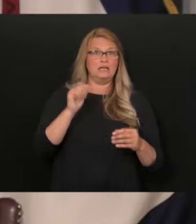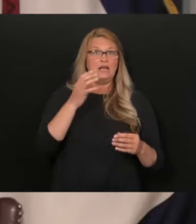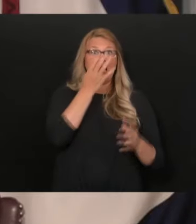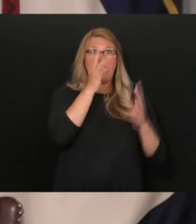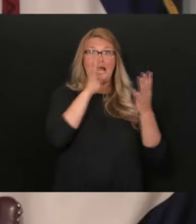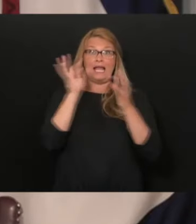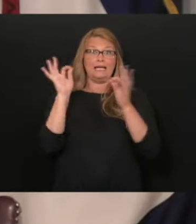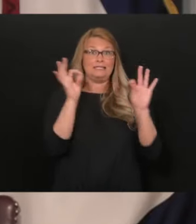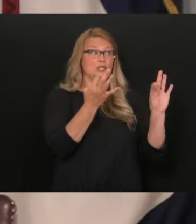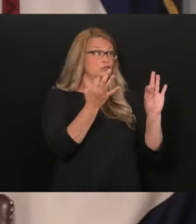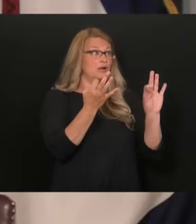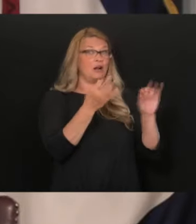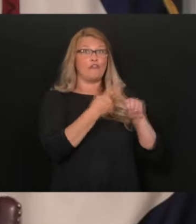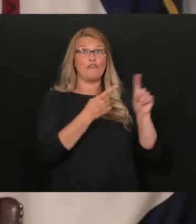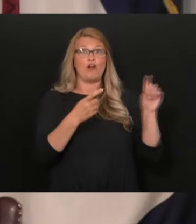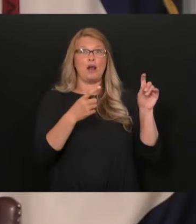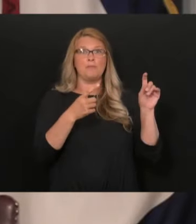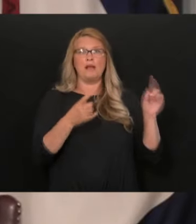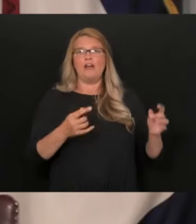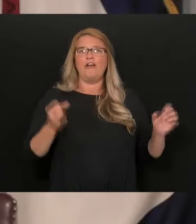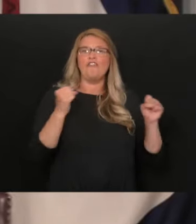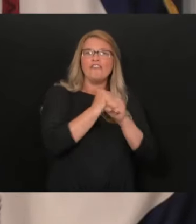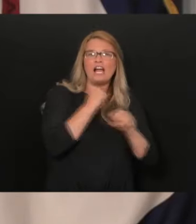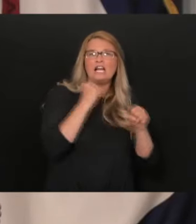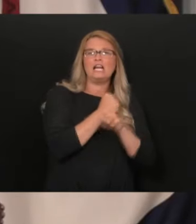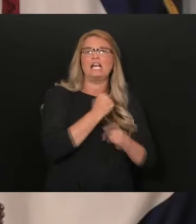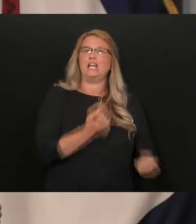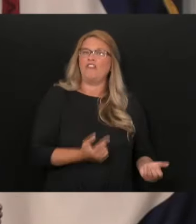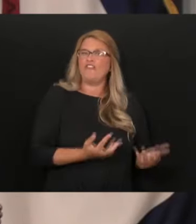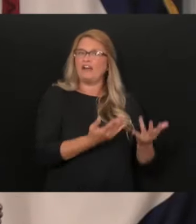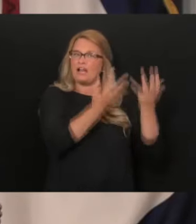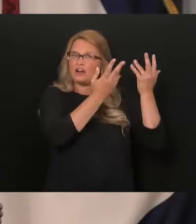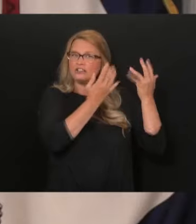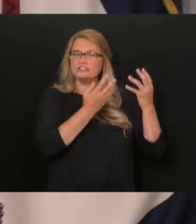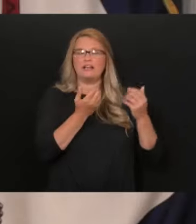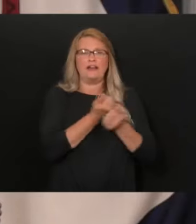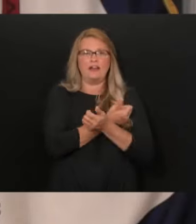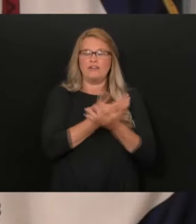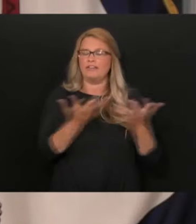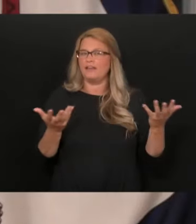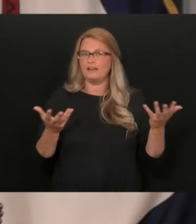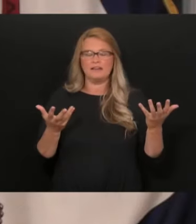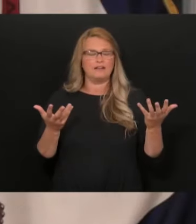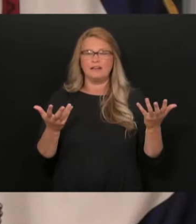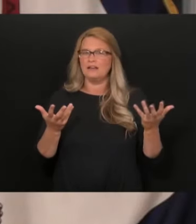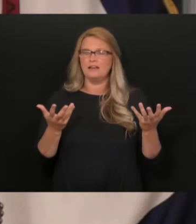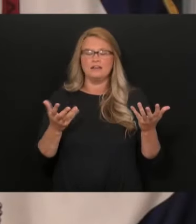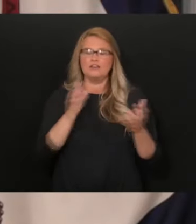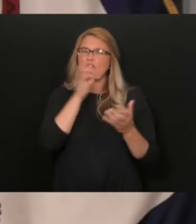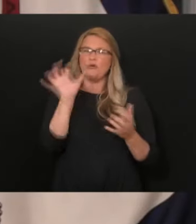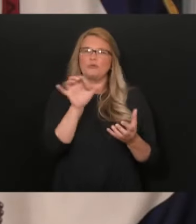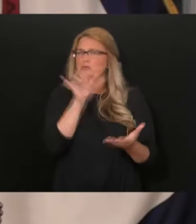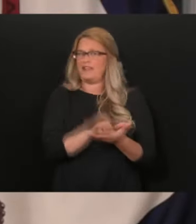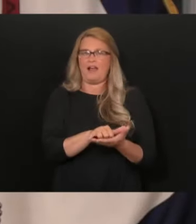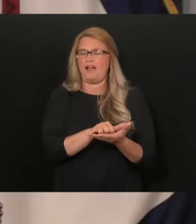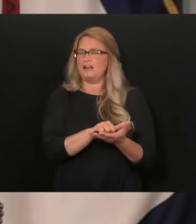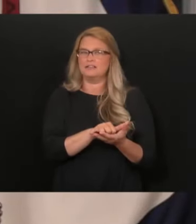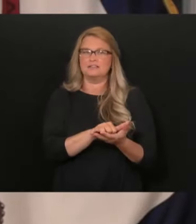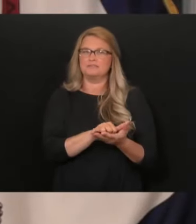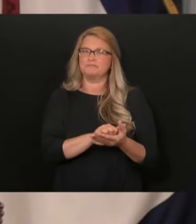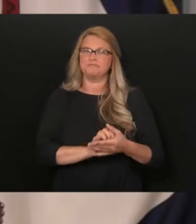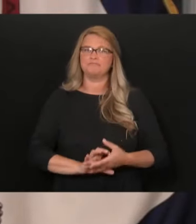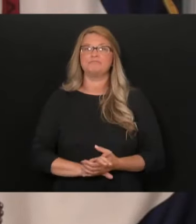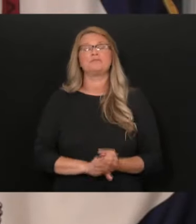by a bunch of people carrying out violence that have maybe agendas that are nowhere close to this